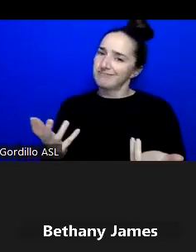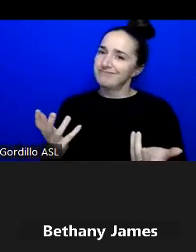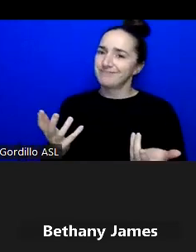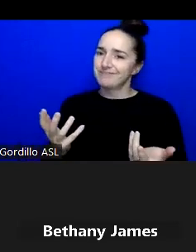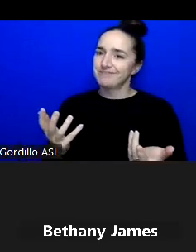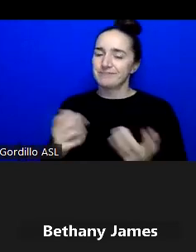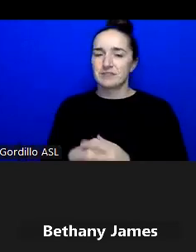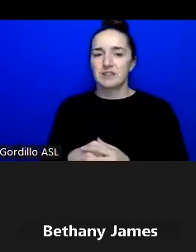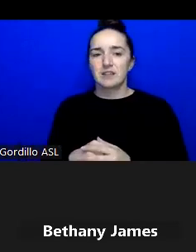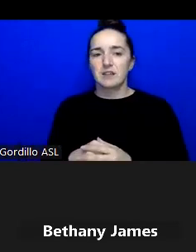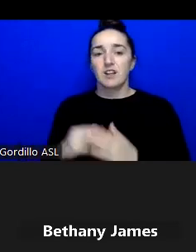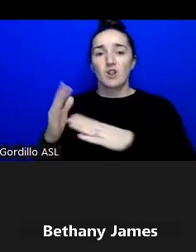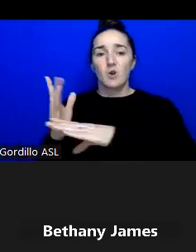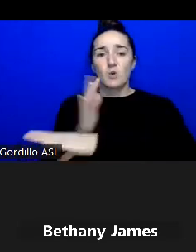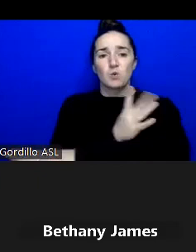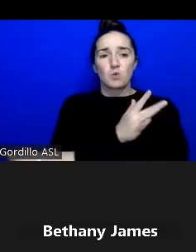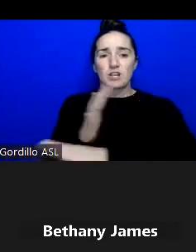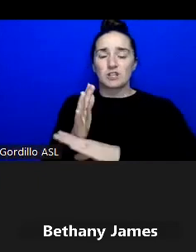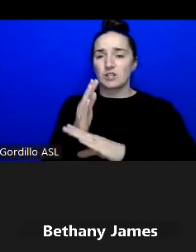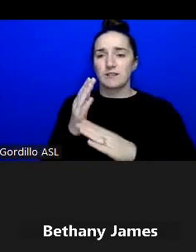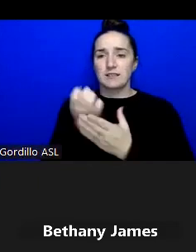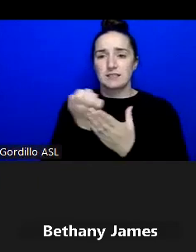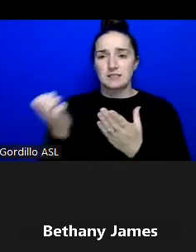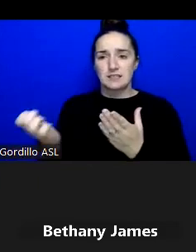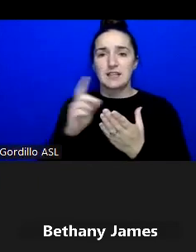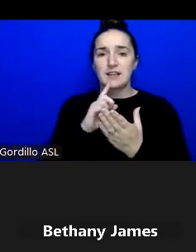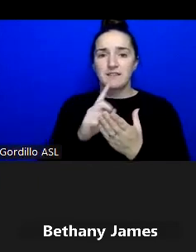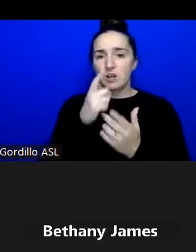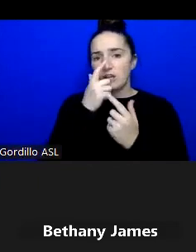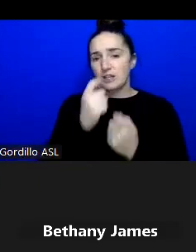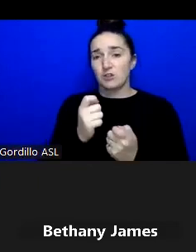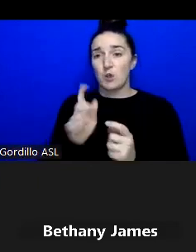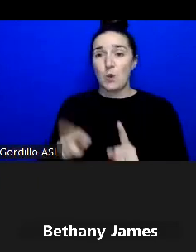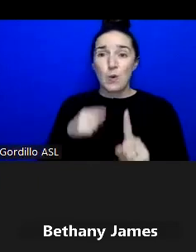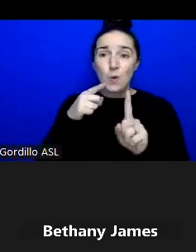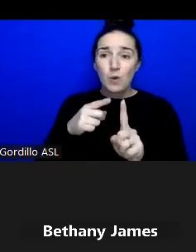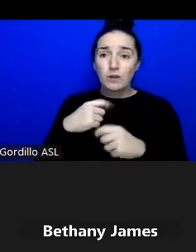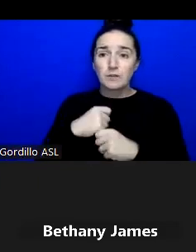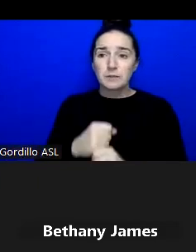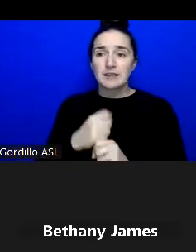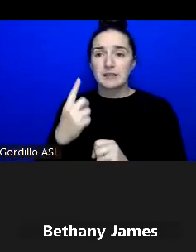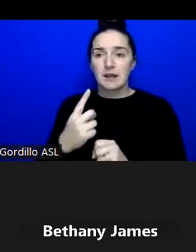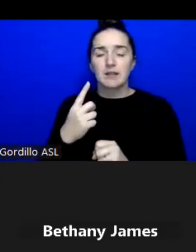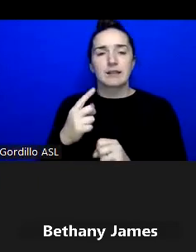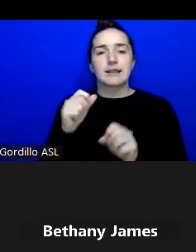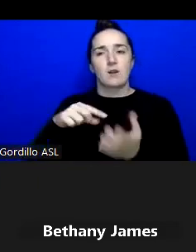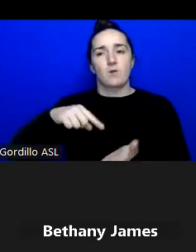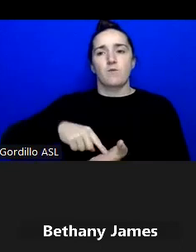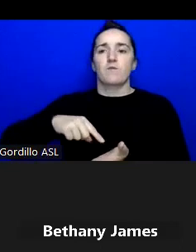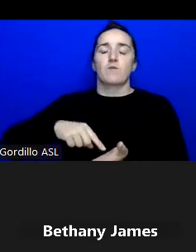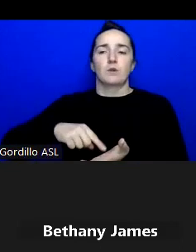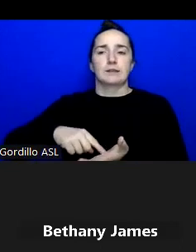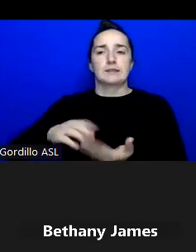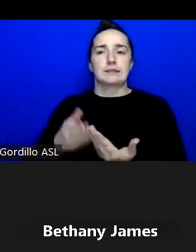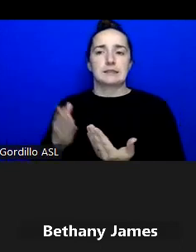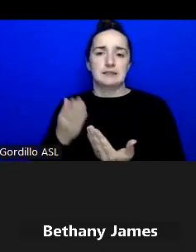pretty interesting. So, the goal was to create something that was more cost effective. And certainly there are devices on the lower end that exist. You might